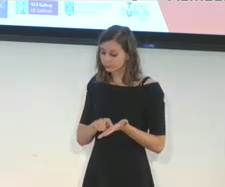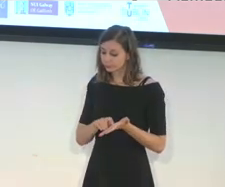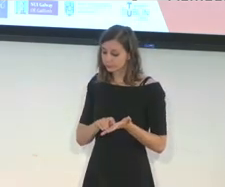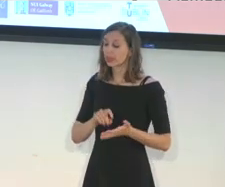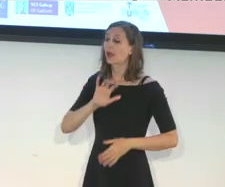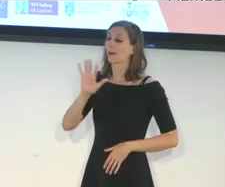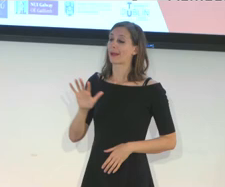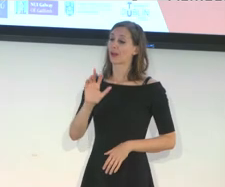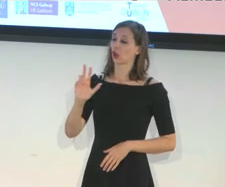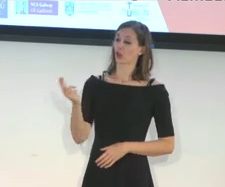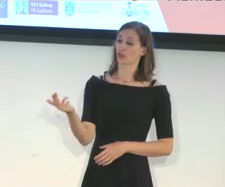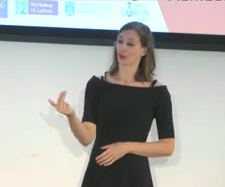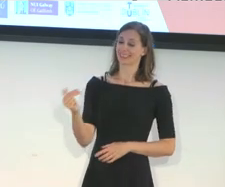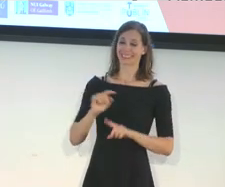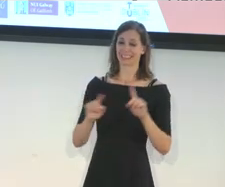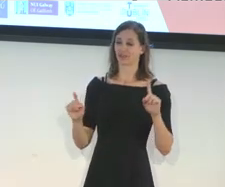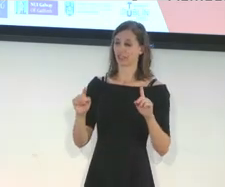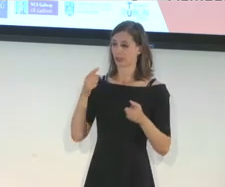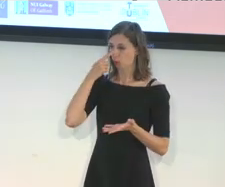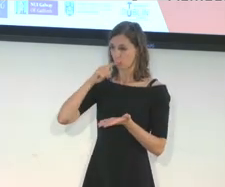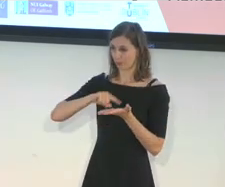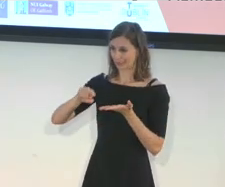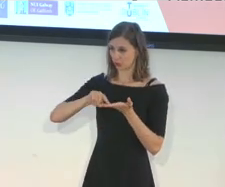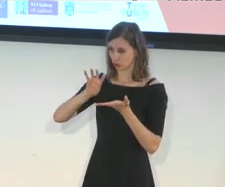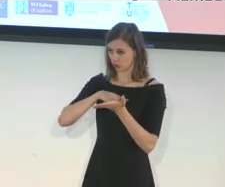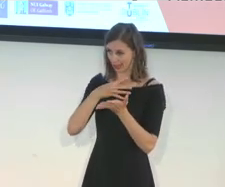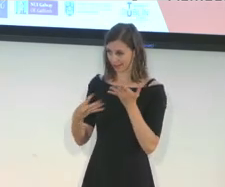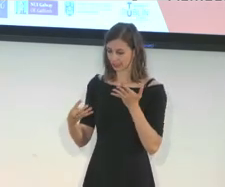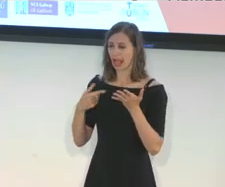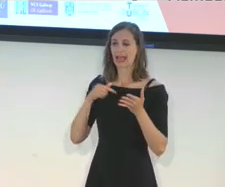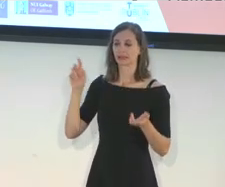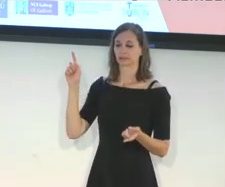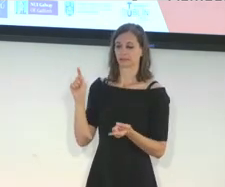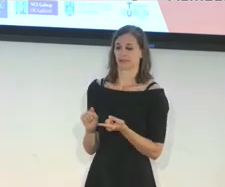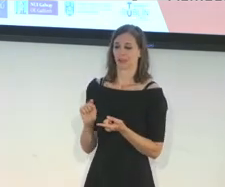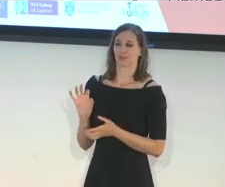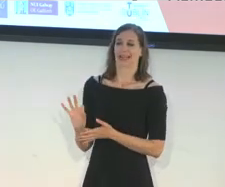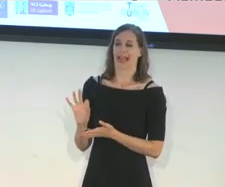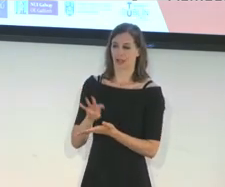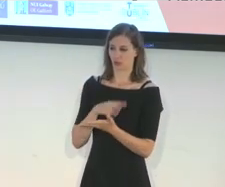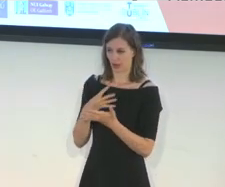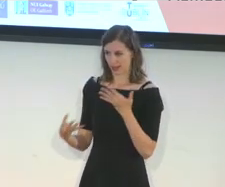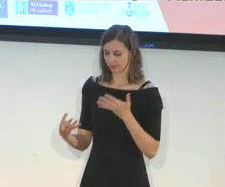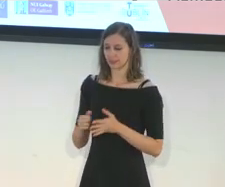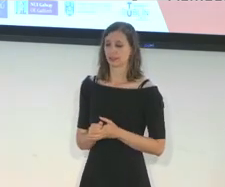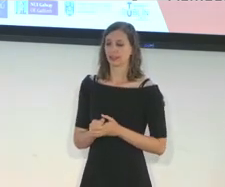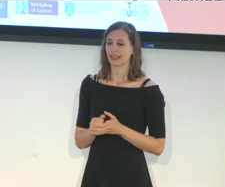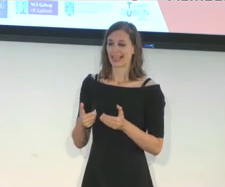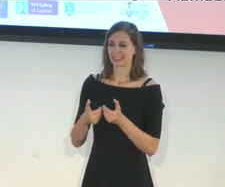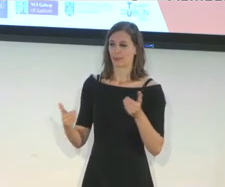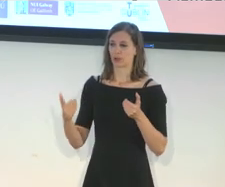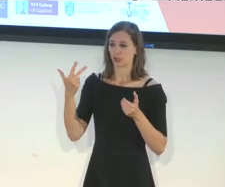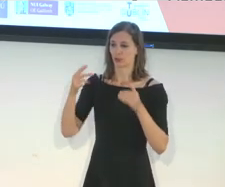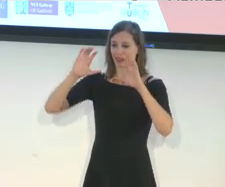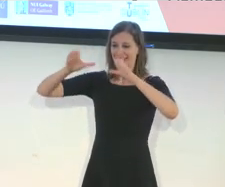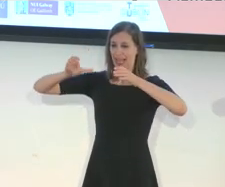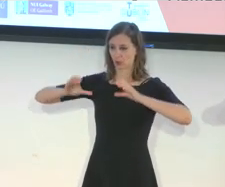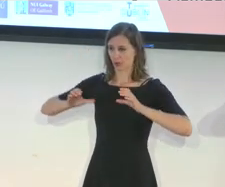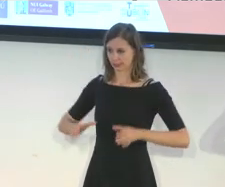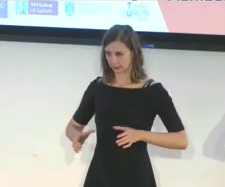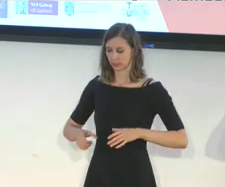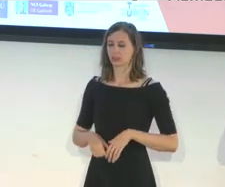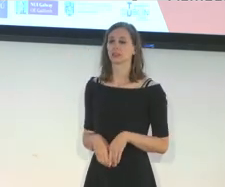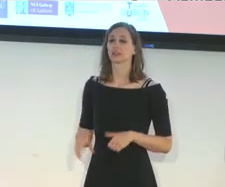gaps. I decided to focus on 9 of them, and I've categorized them in 3 categories. So the first one